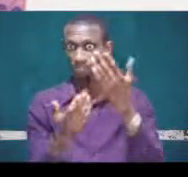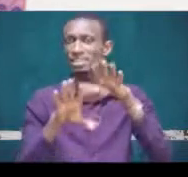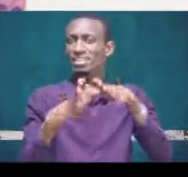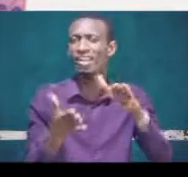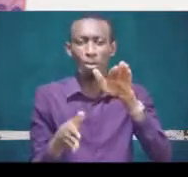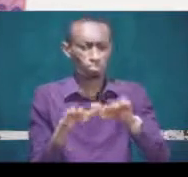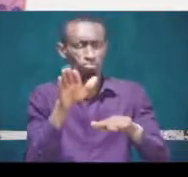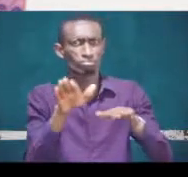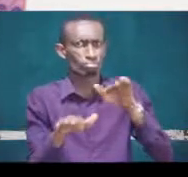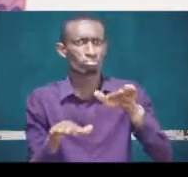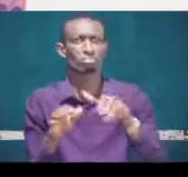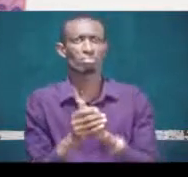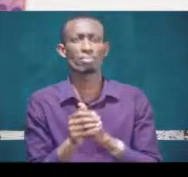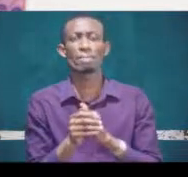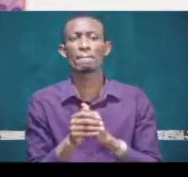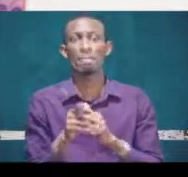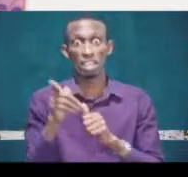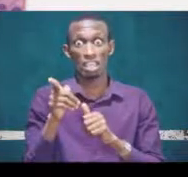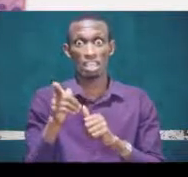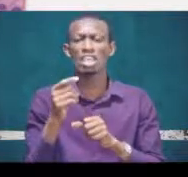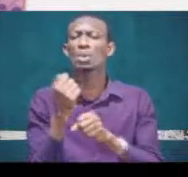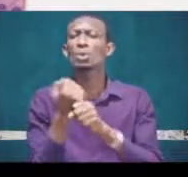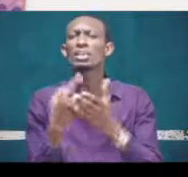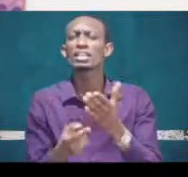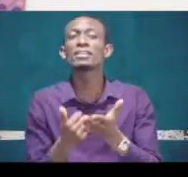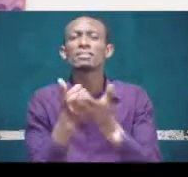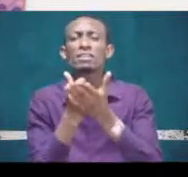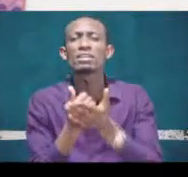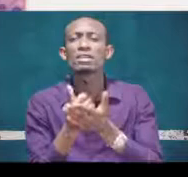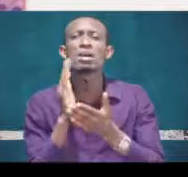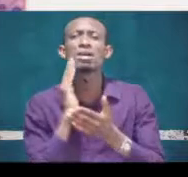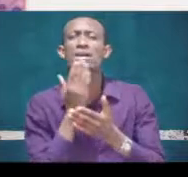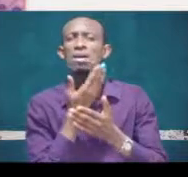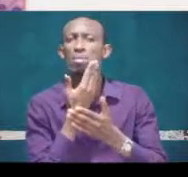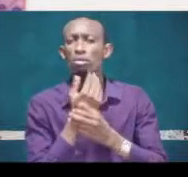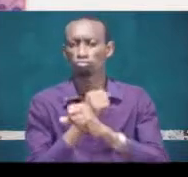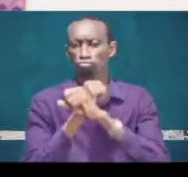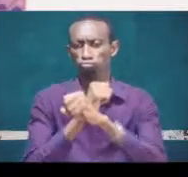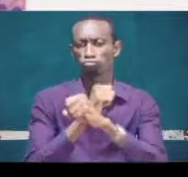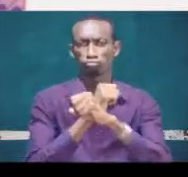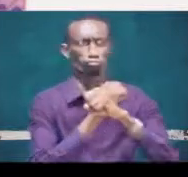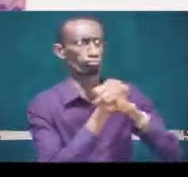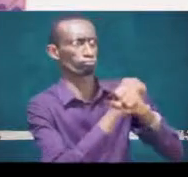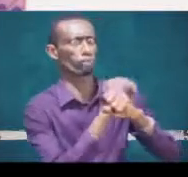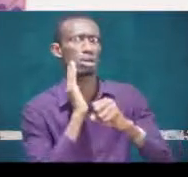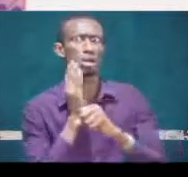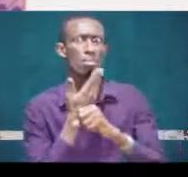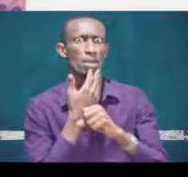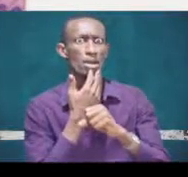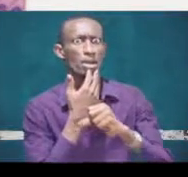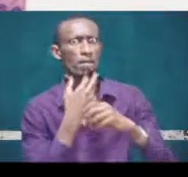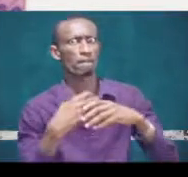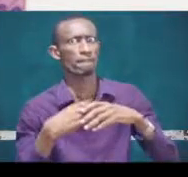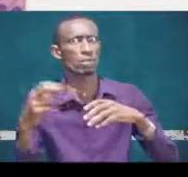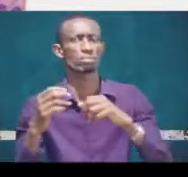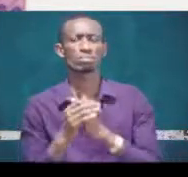a waterproof. Then we have stratified columnar. If you see, these are different layers,